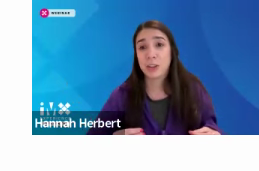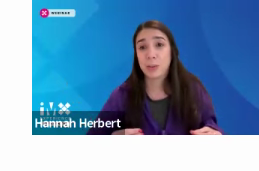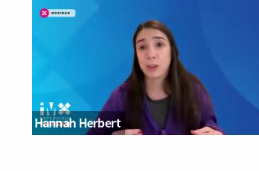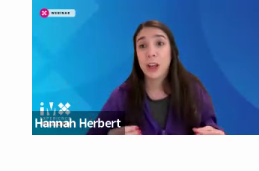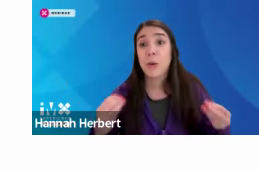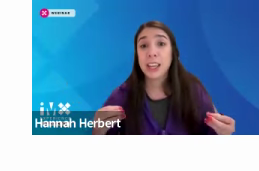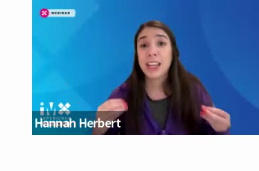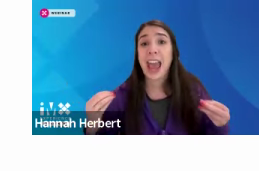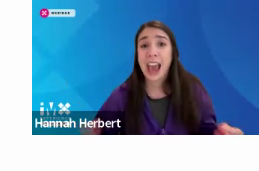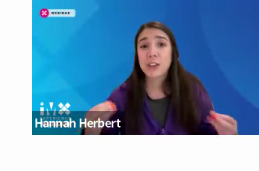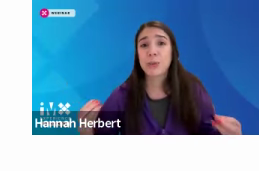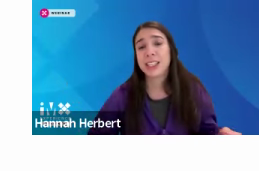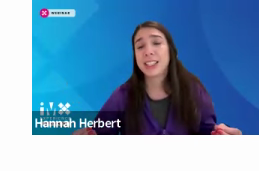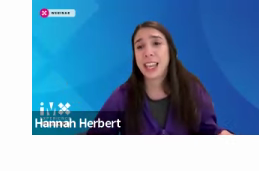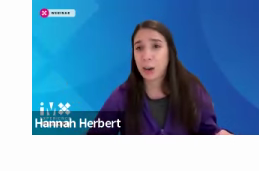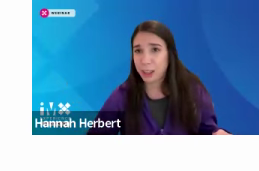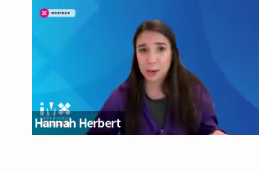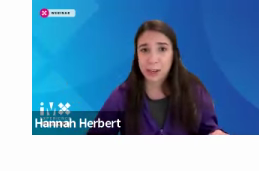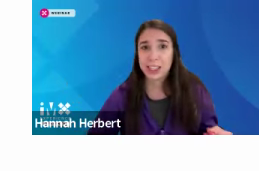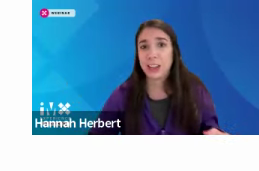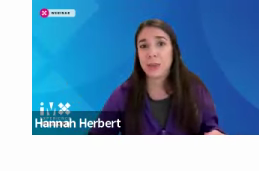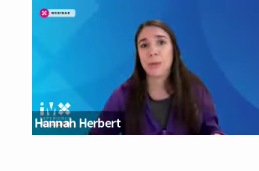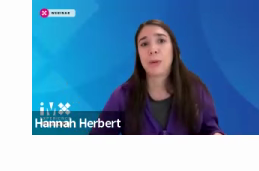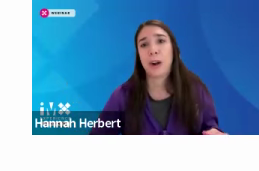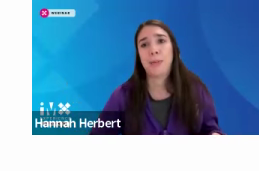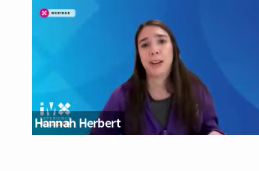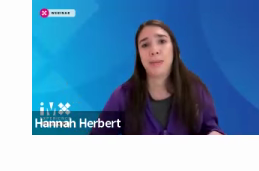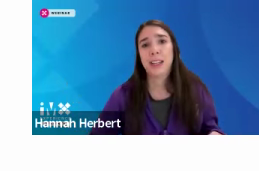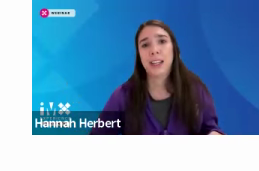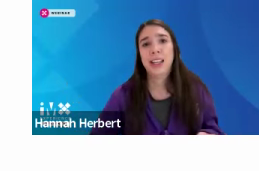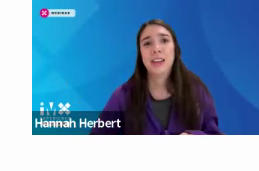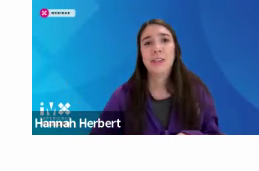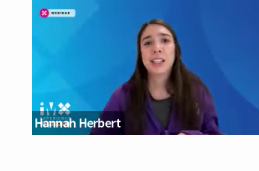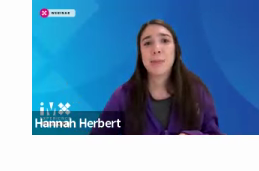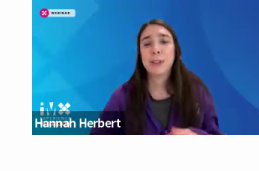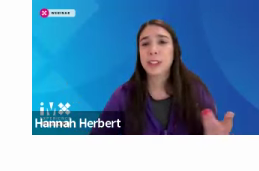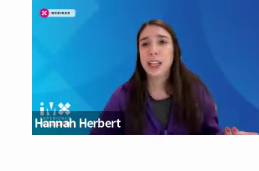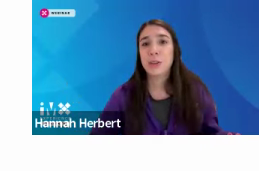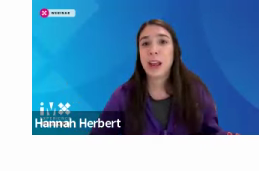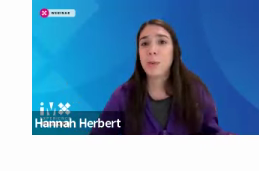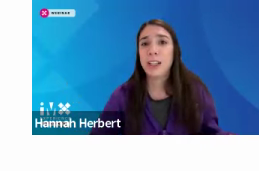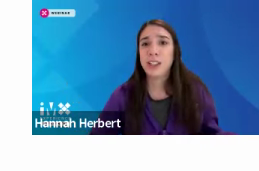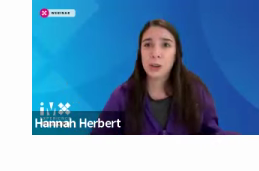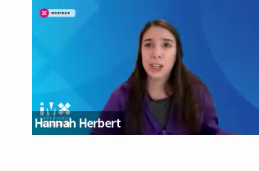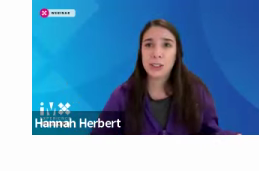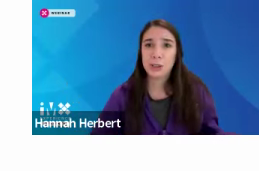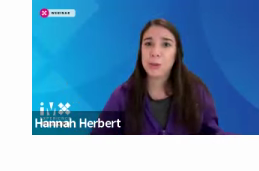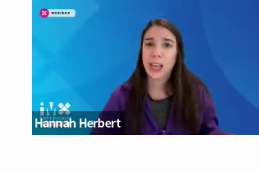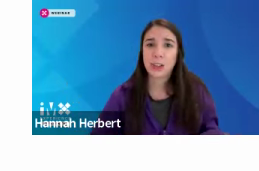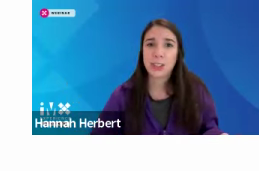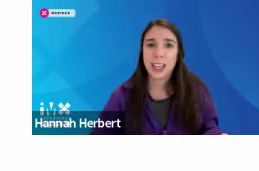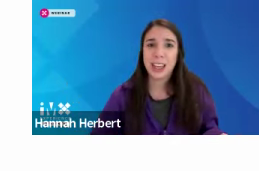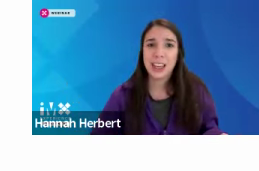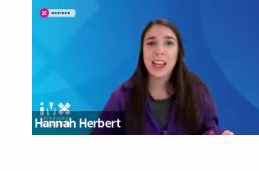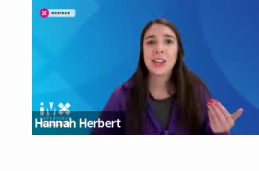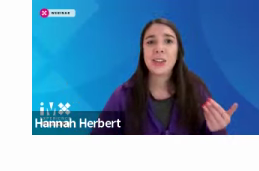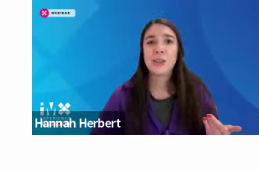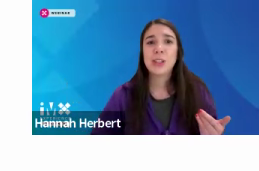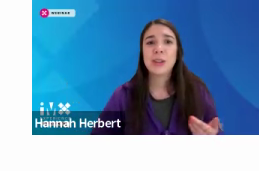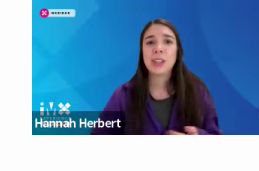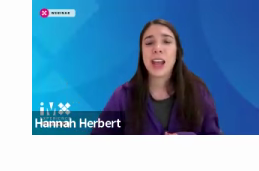thinking tangible. We can actually see how they are reasoning through a problem. For example, in grade 1, Unit 2, Section